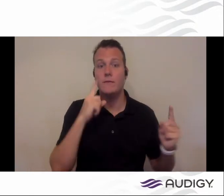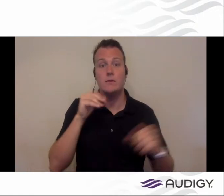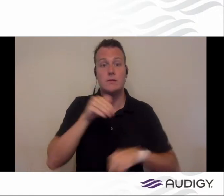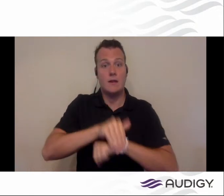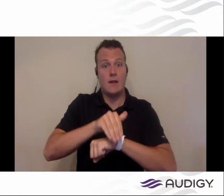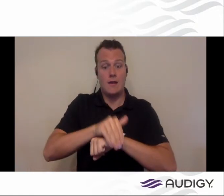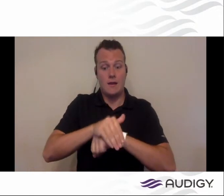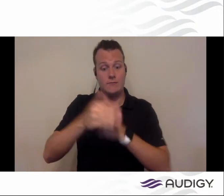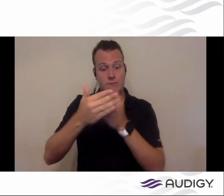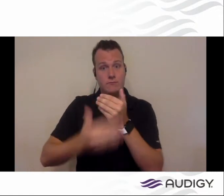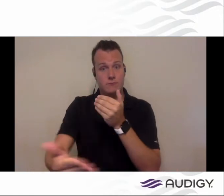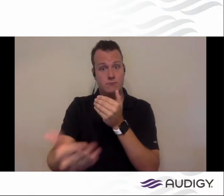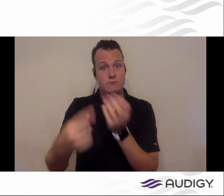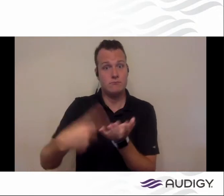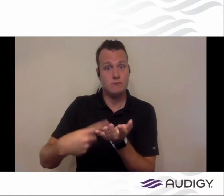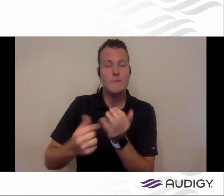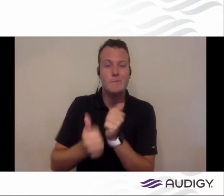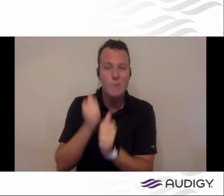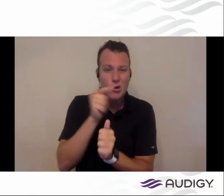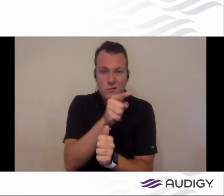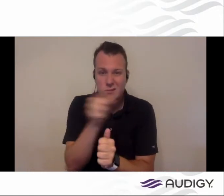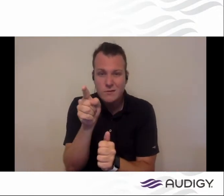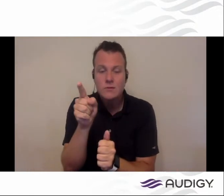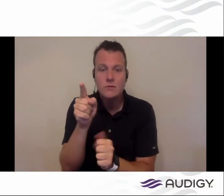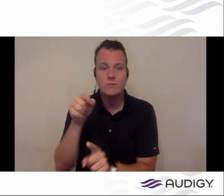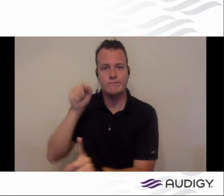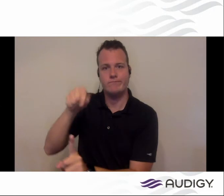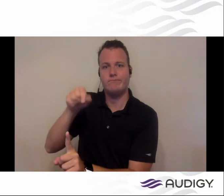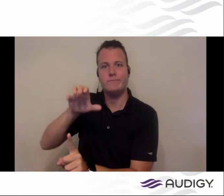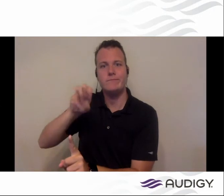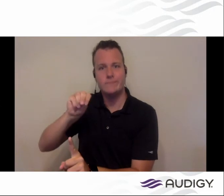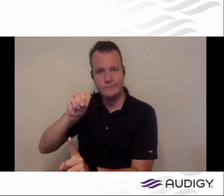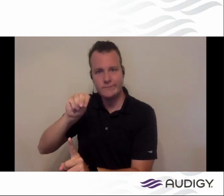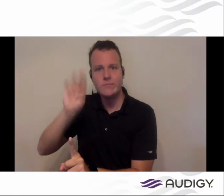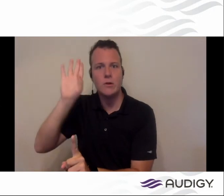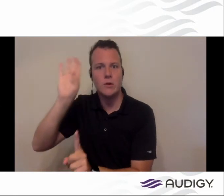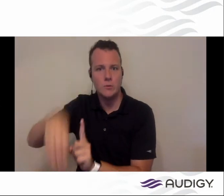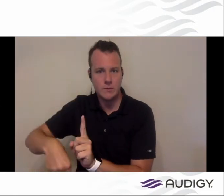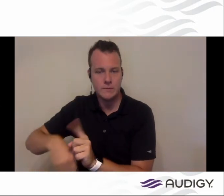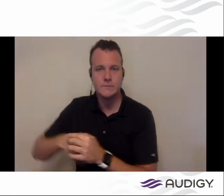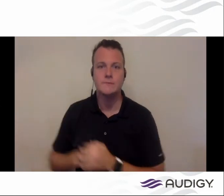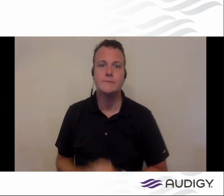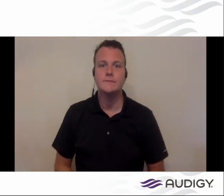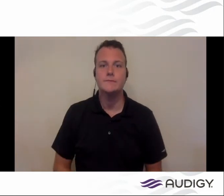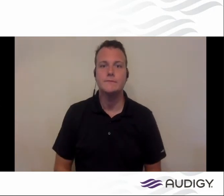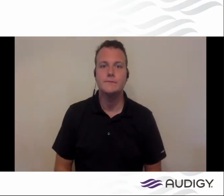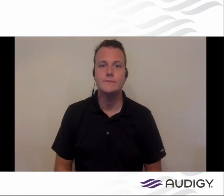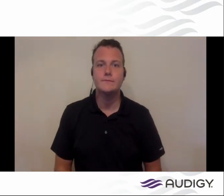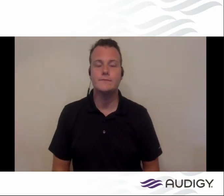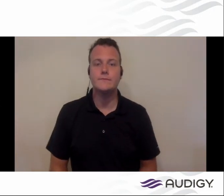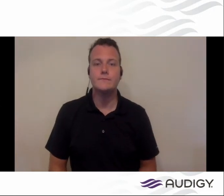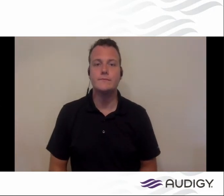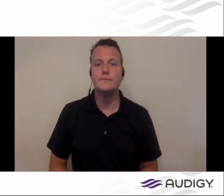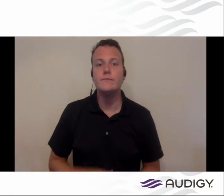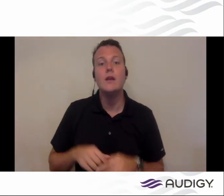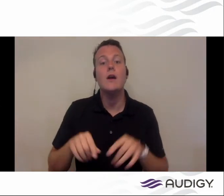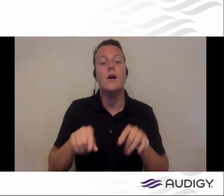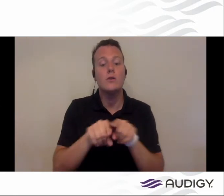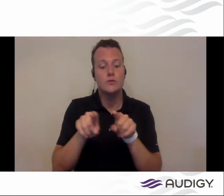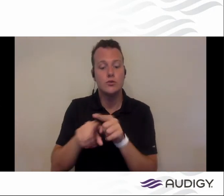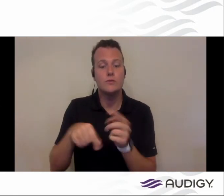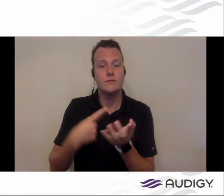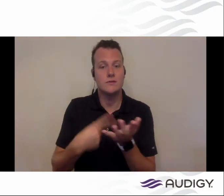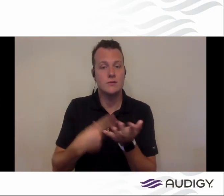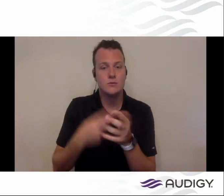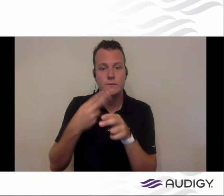going forward, for most of you, this will be the coding system with CM that you will be using. And also we'll go through very